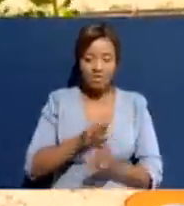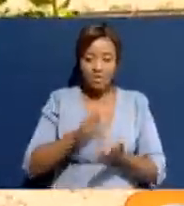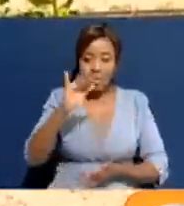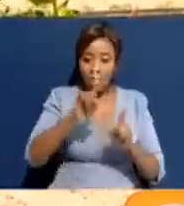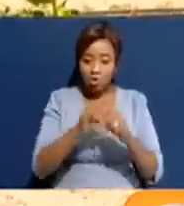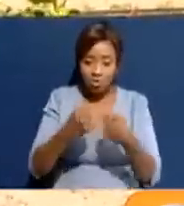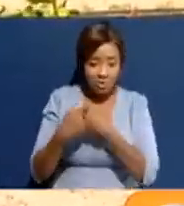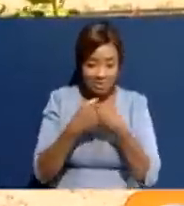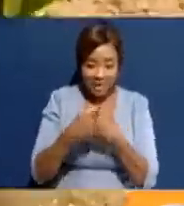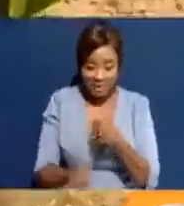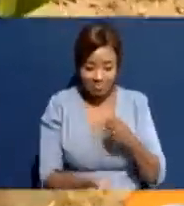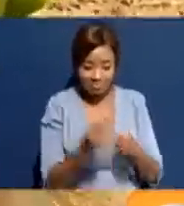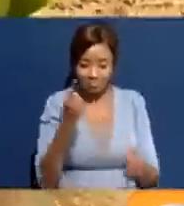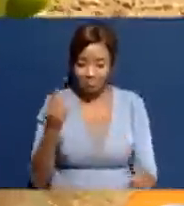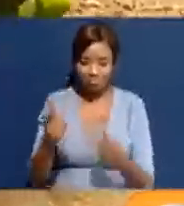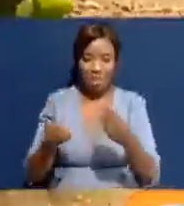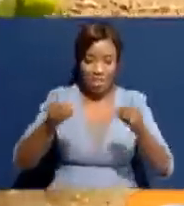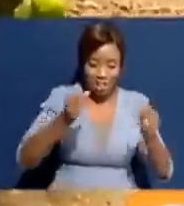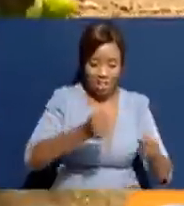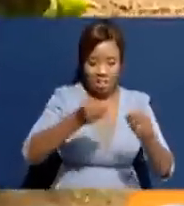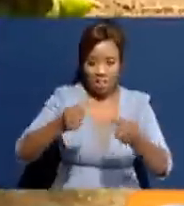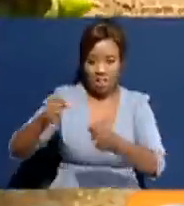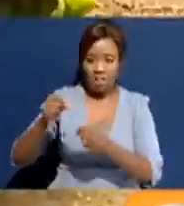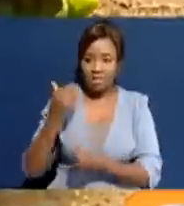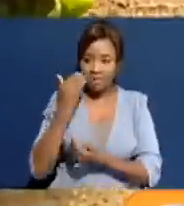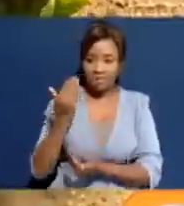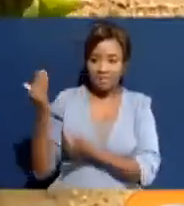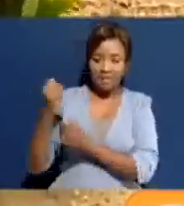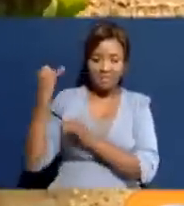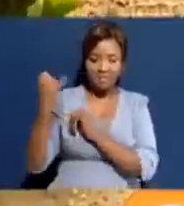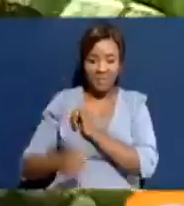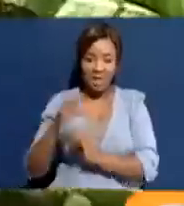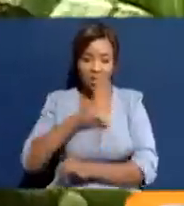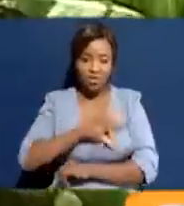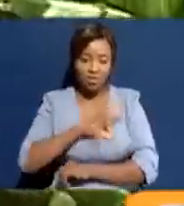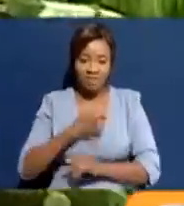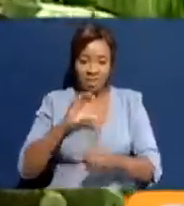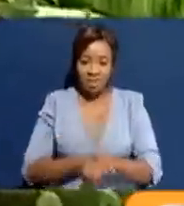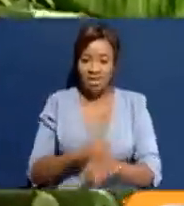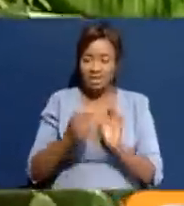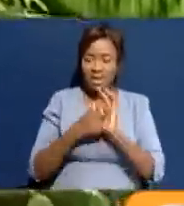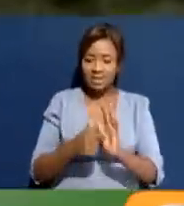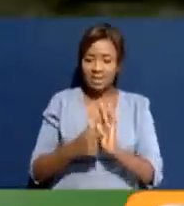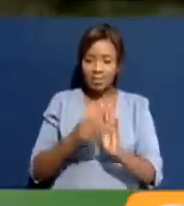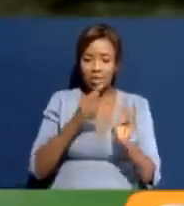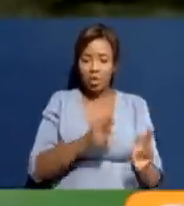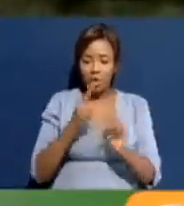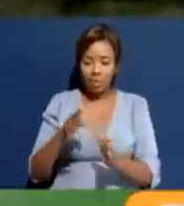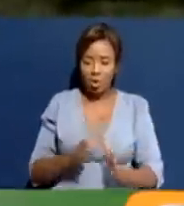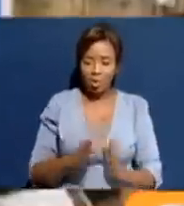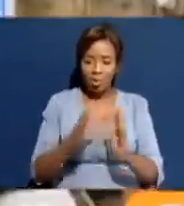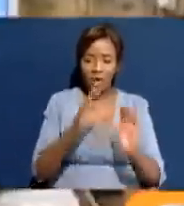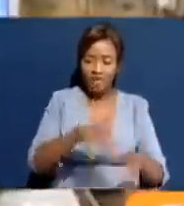challenges. And in recent years, those efforts have borne fruits. The country has transitioned from the conventional way of